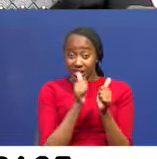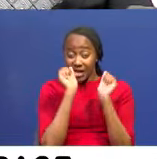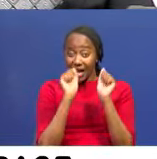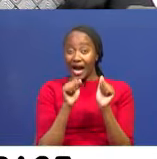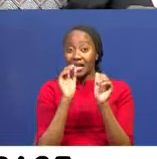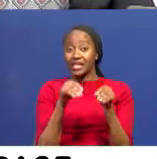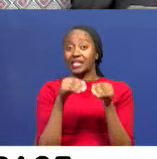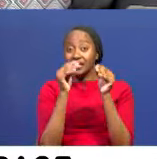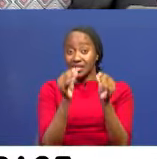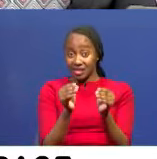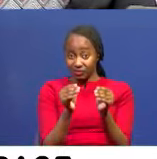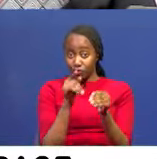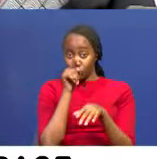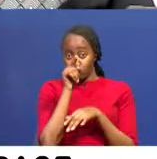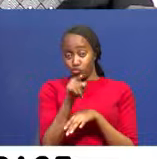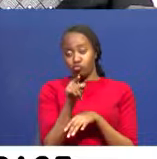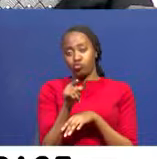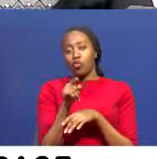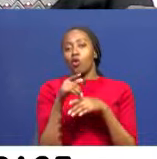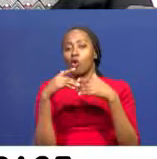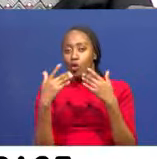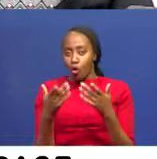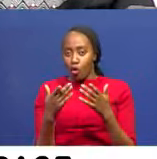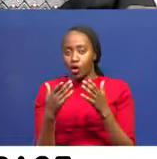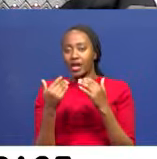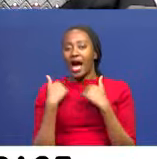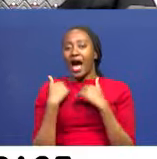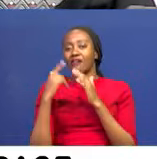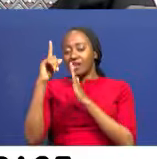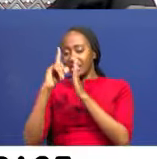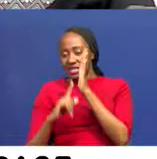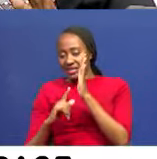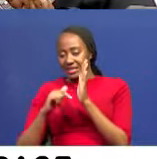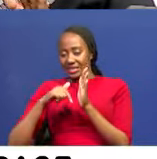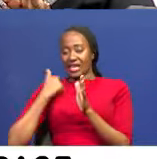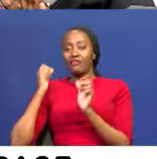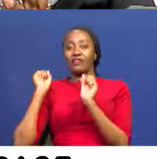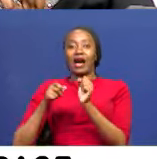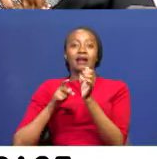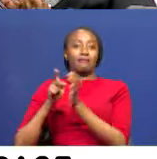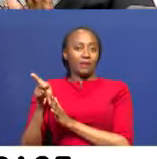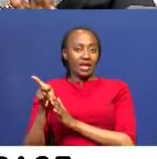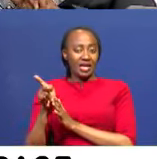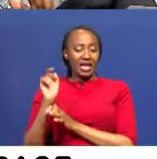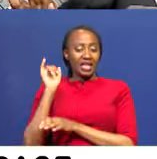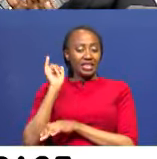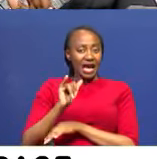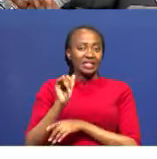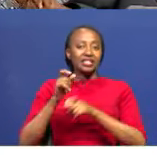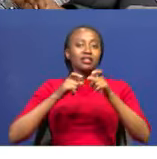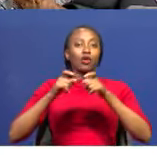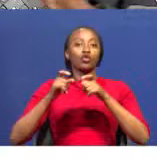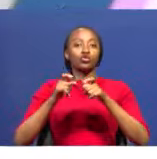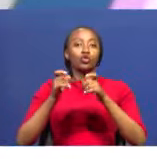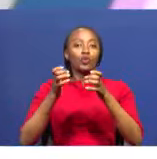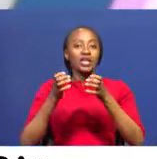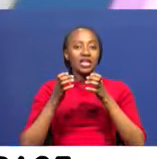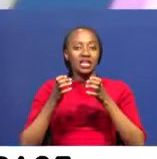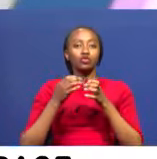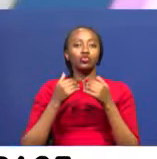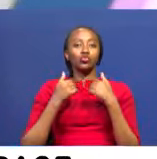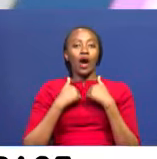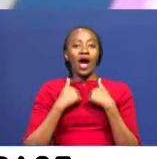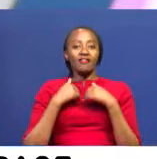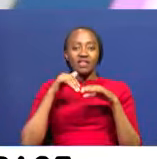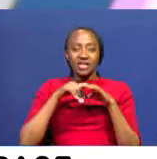they can stock and actually dispense. So that is a control that we are looking to also have